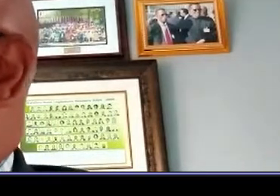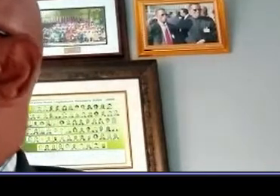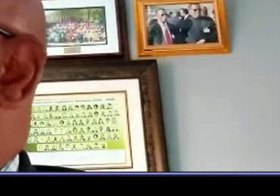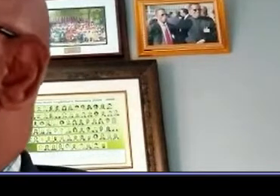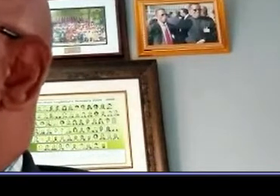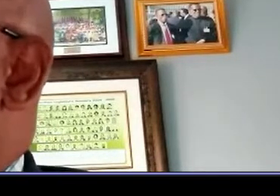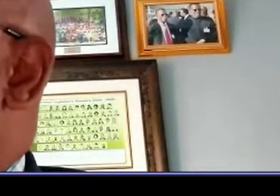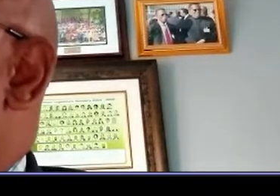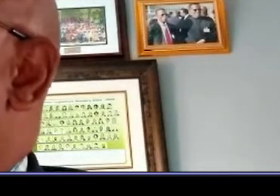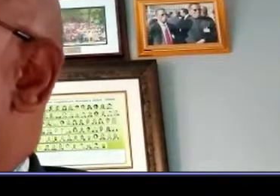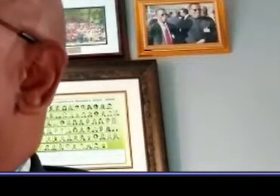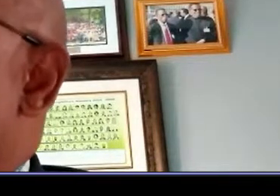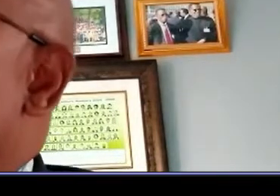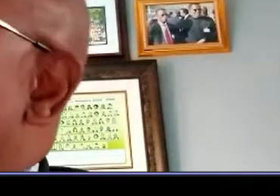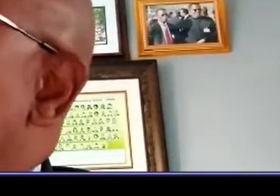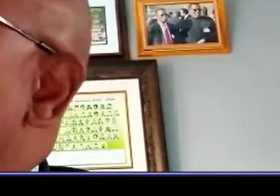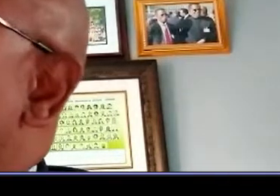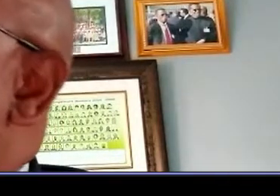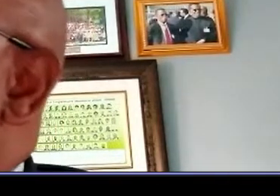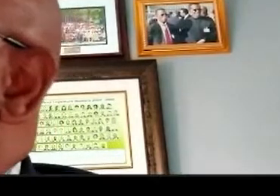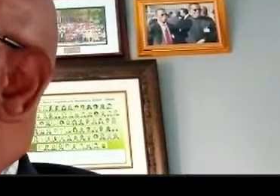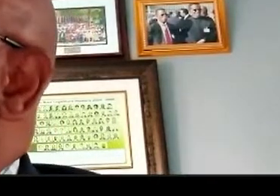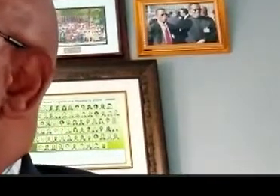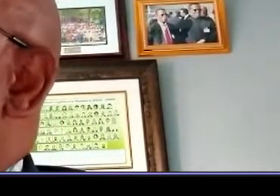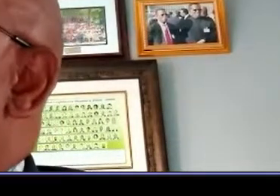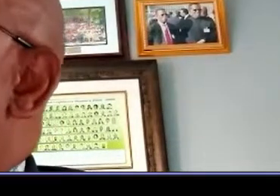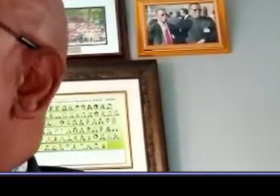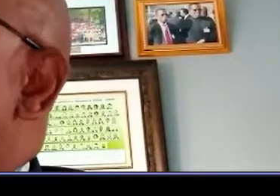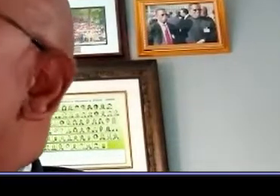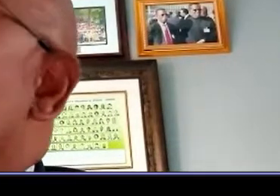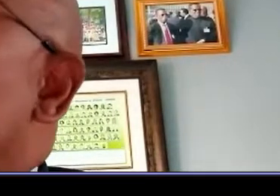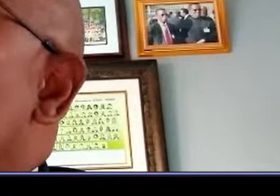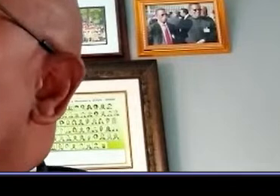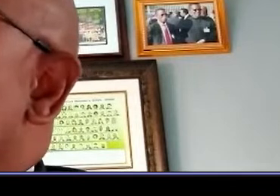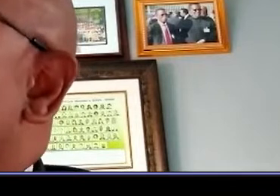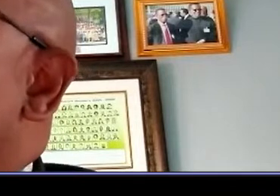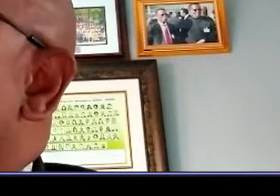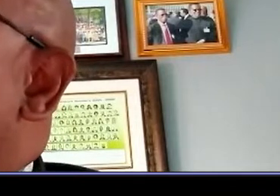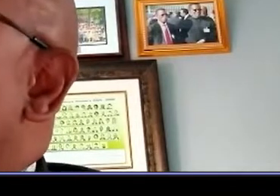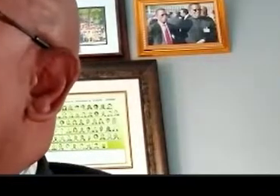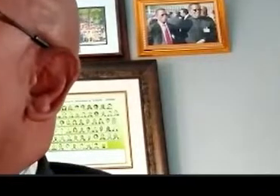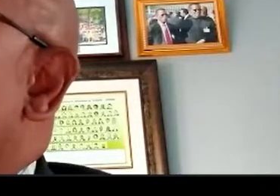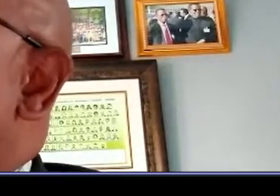speech, Honorable Chairperson, I want to note that